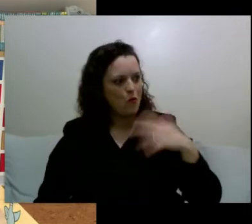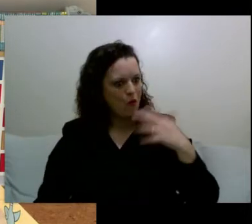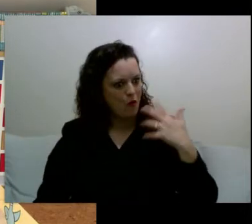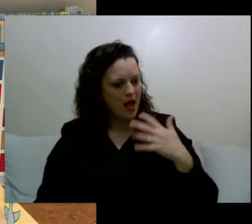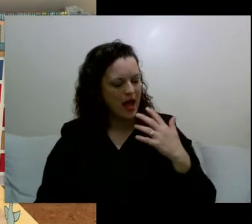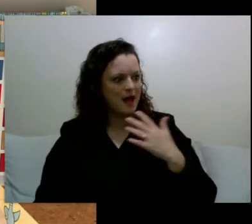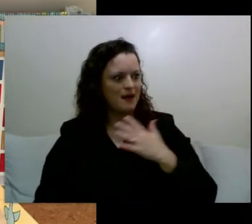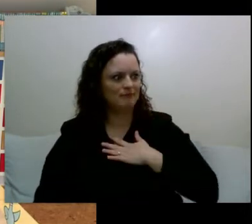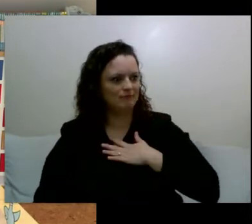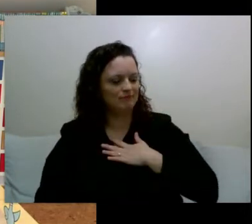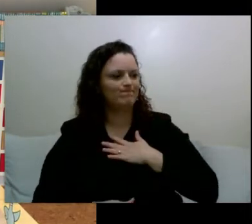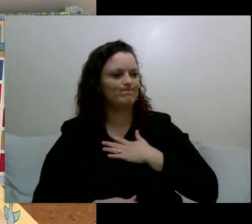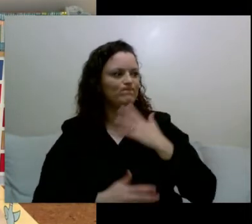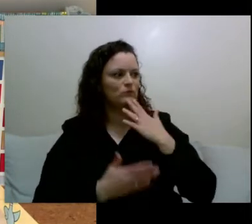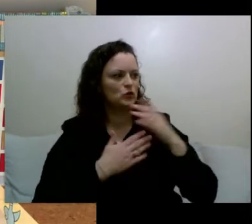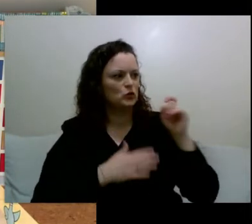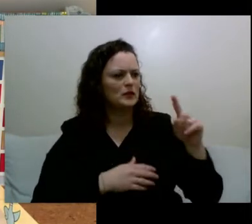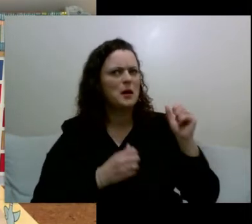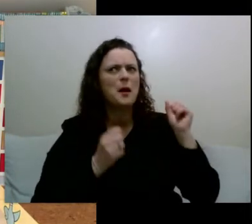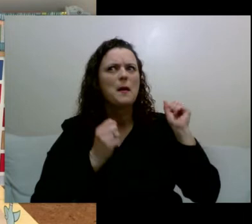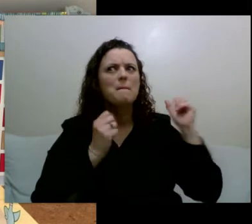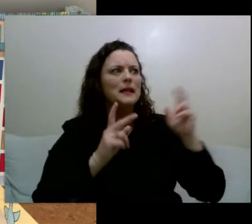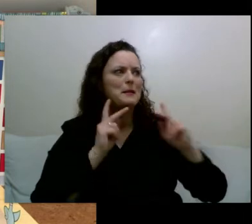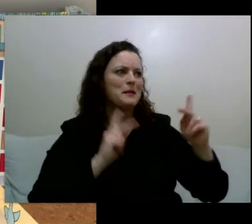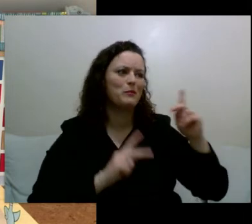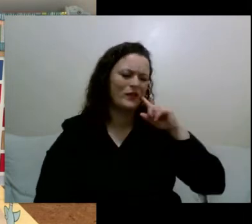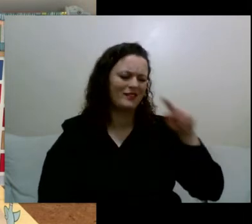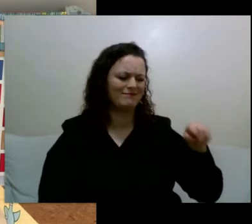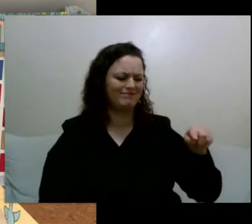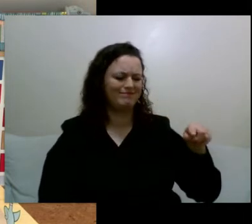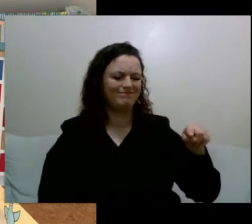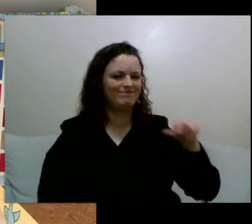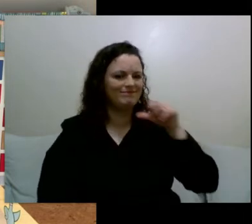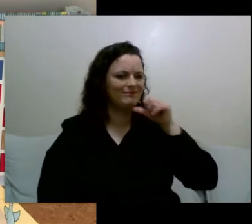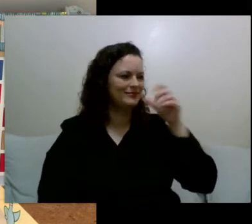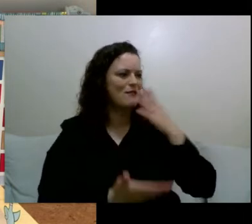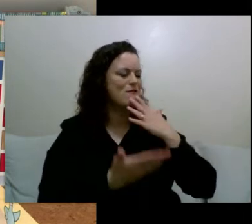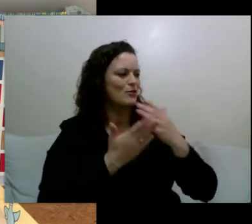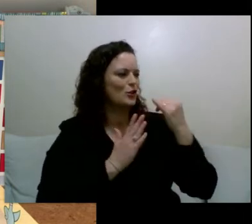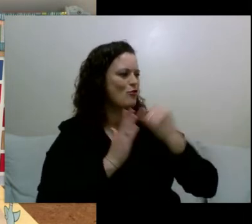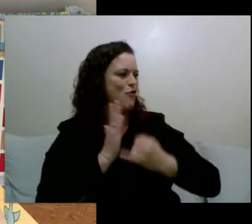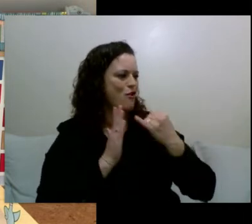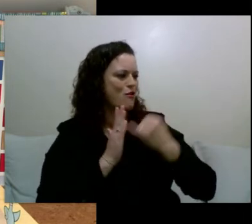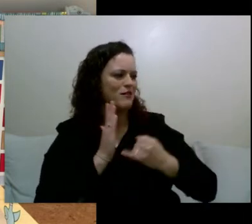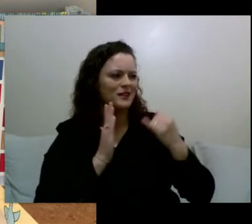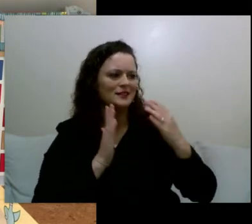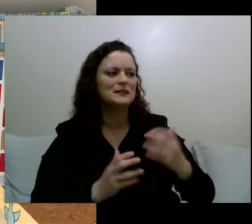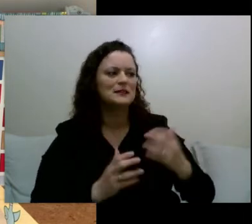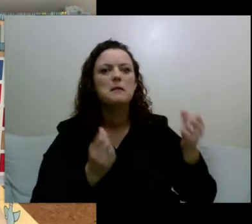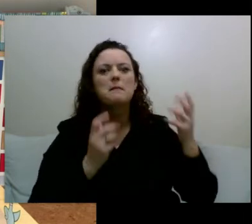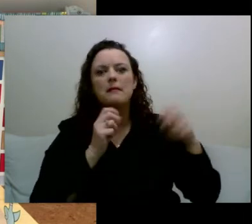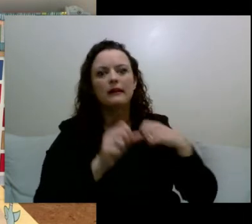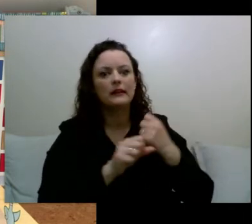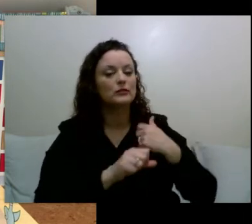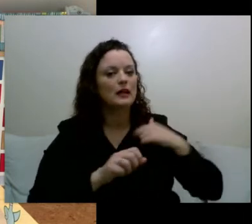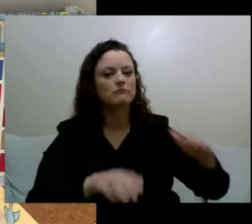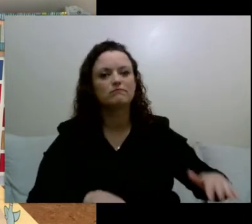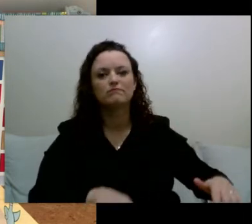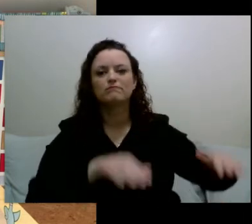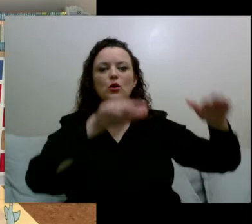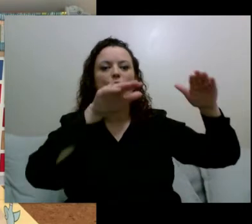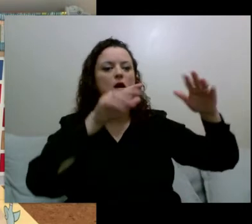think I was a good artist. For many years, certainly when I was growing up, people didn't like my cartoons. Sometimes